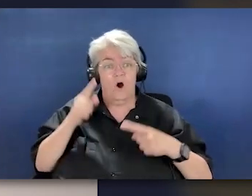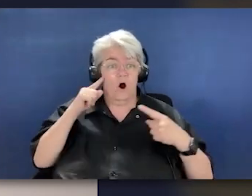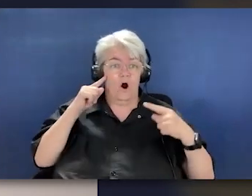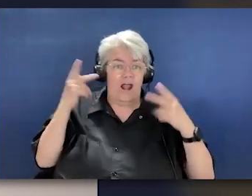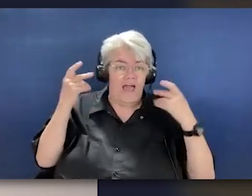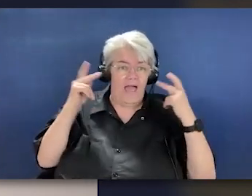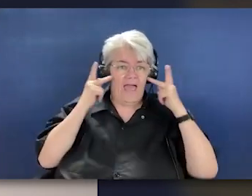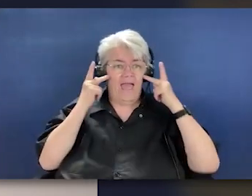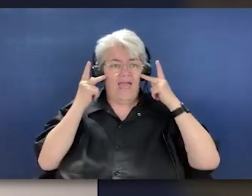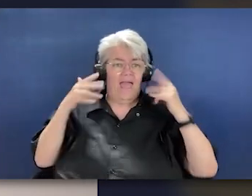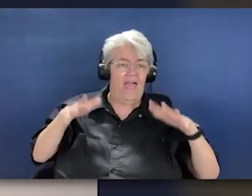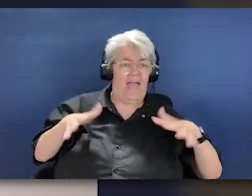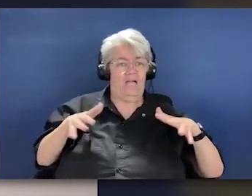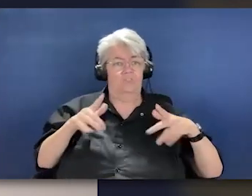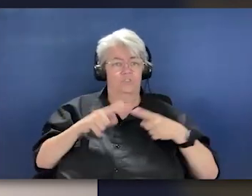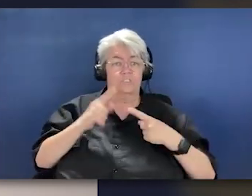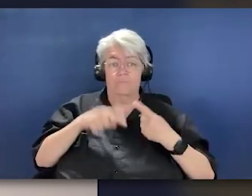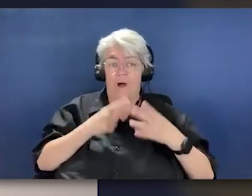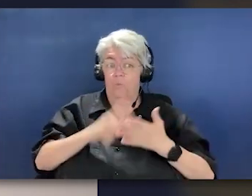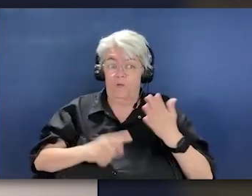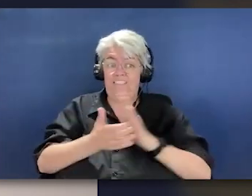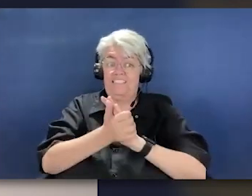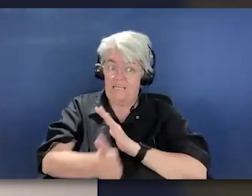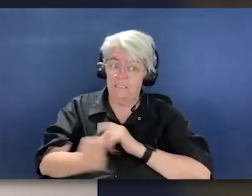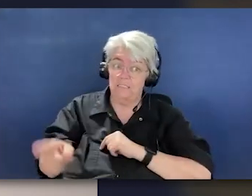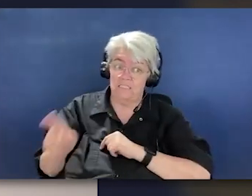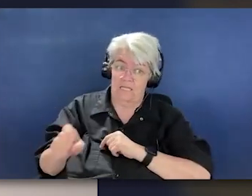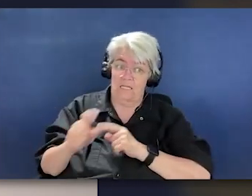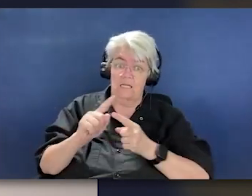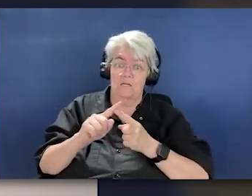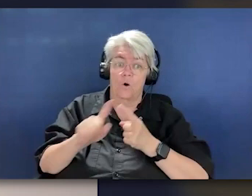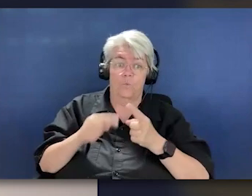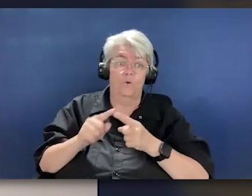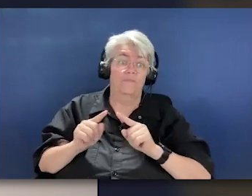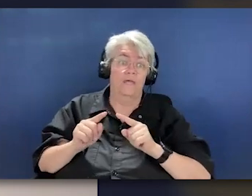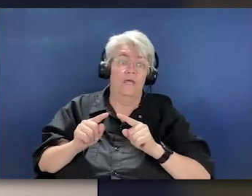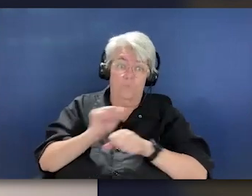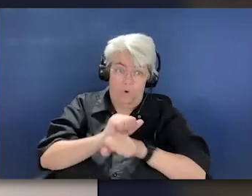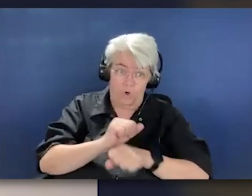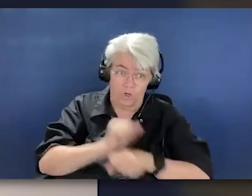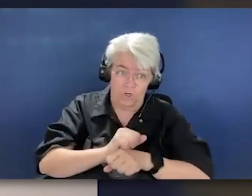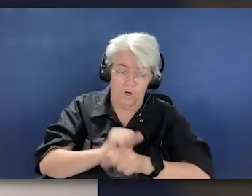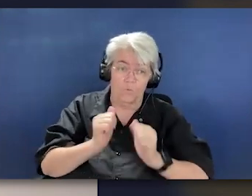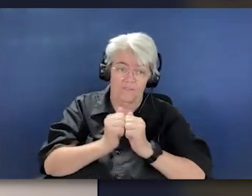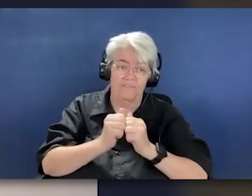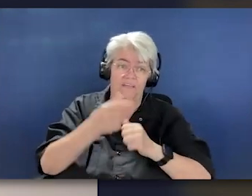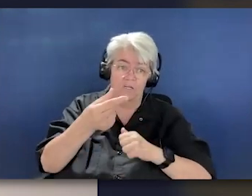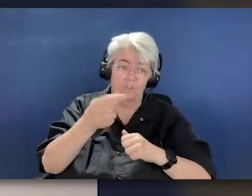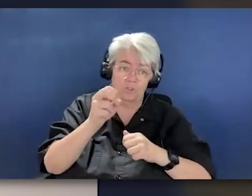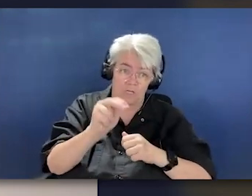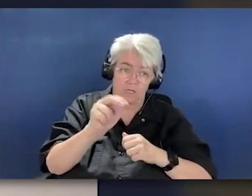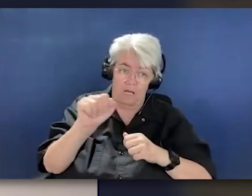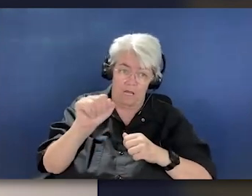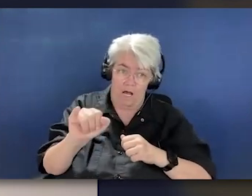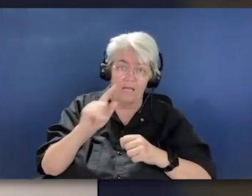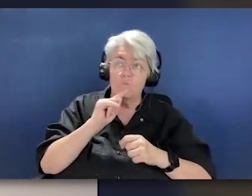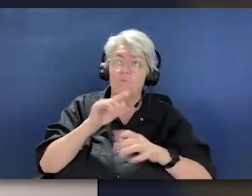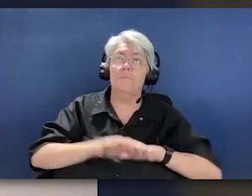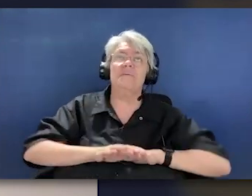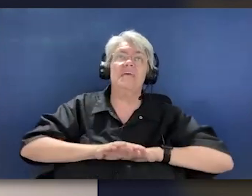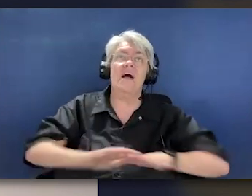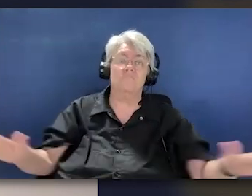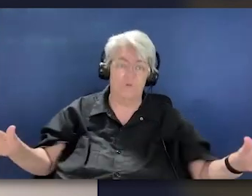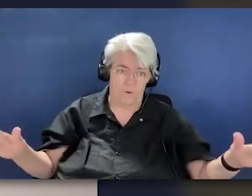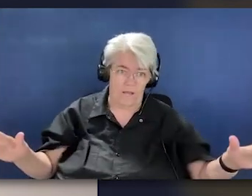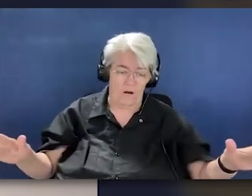the kinds of skills they will need in a work environment where Gen AI will be everywhere. And that, in